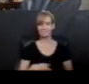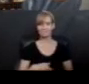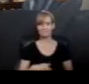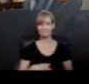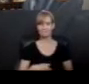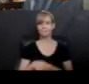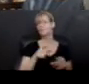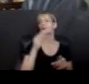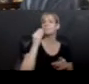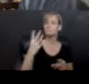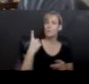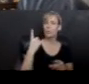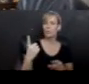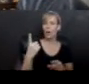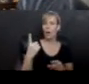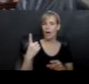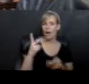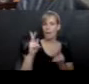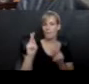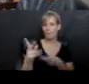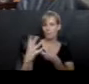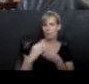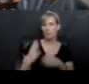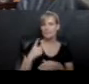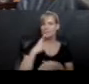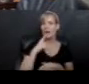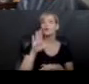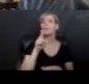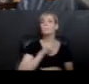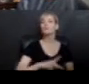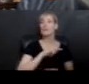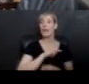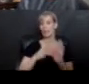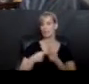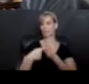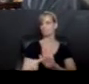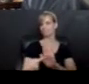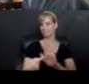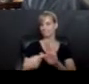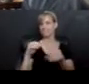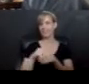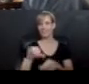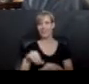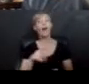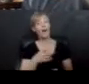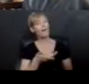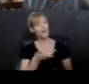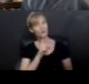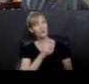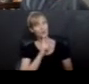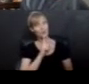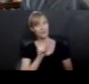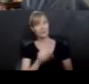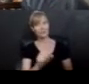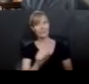We have one of our attendees mentions that your personality comes out in it. Oh, good. Right. And that's, I think that's true